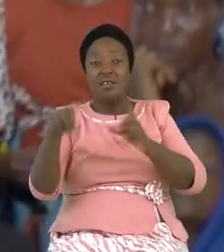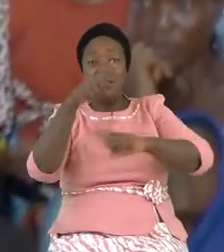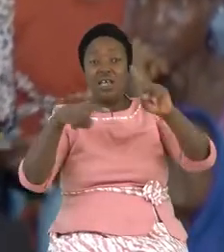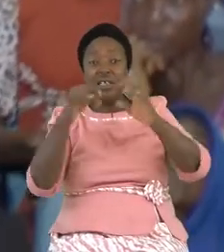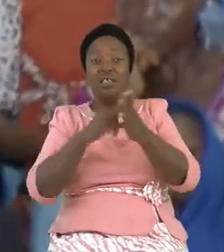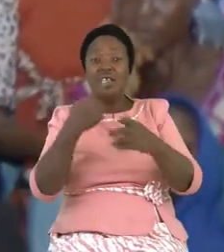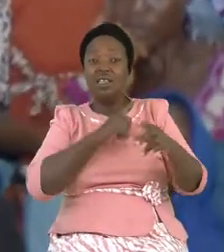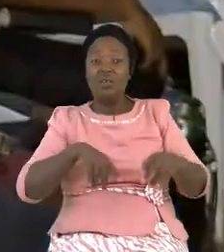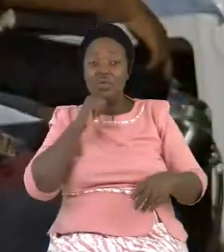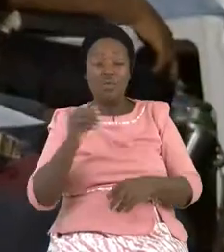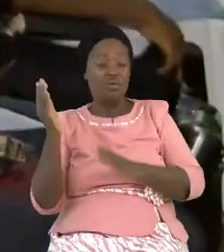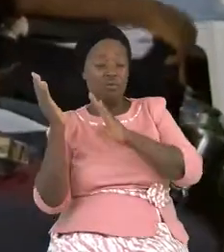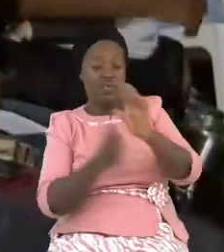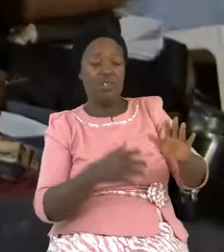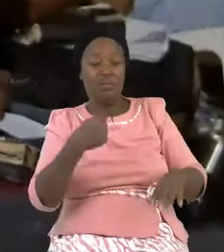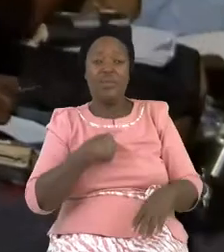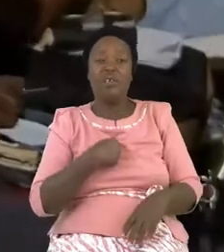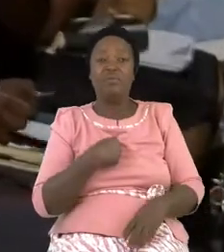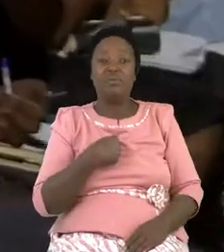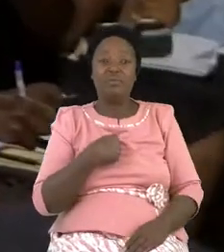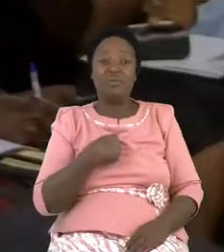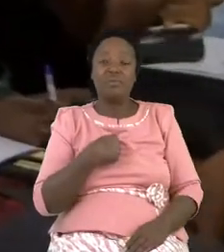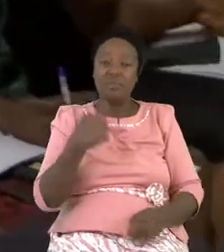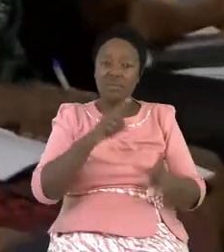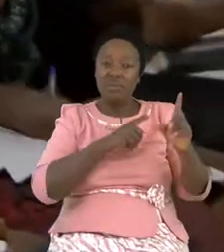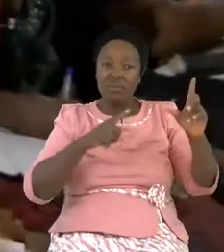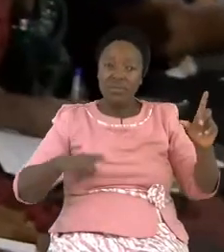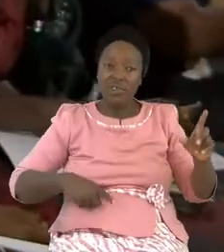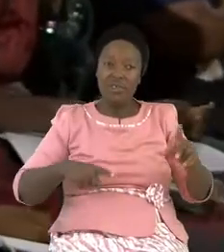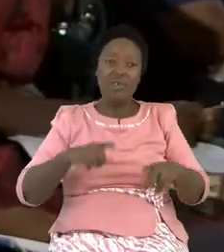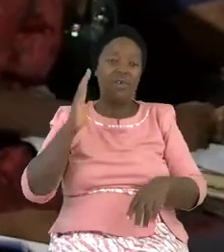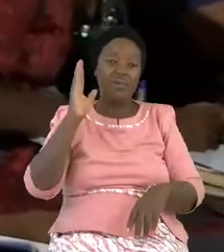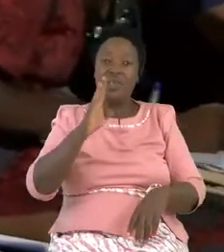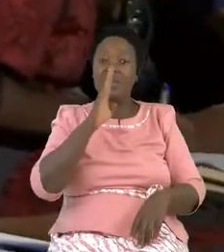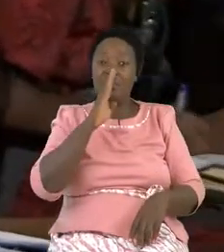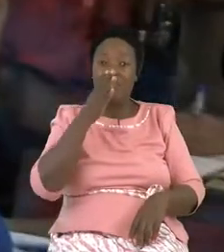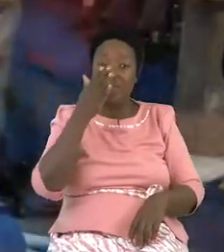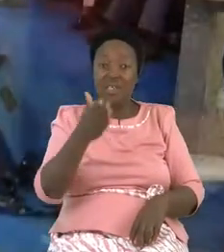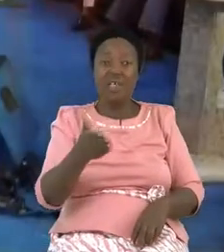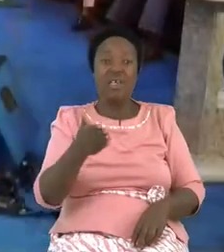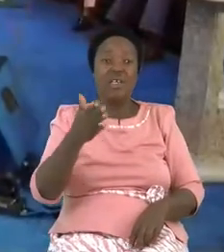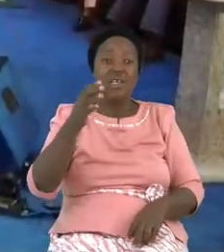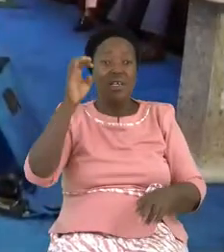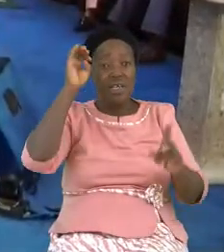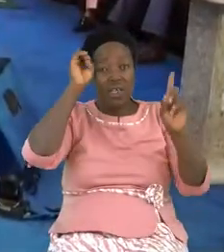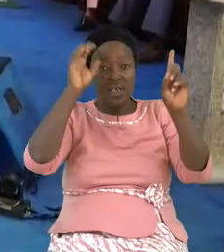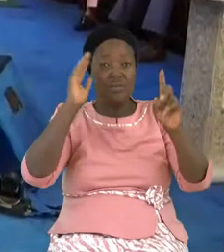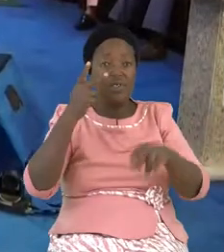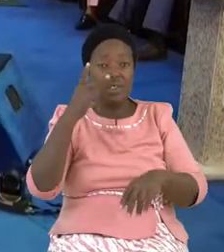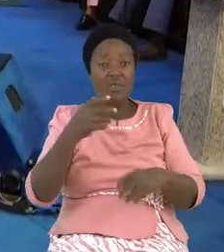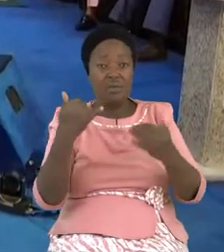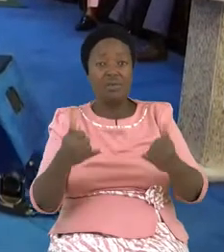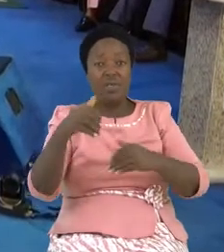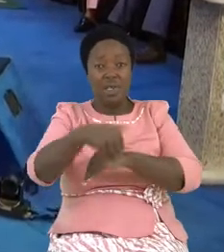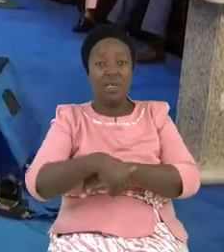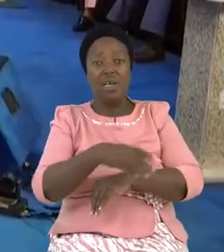Lord will not cast me away. The Lord will be there. He will see you tonight, and you will have what